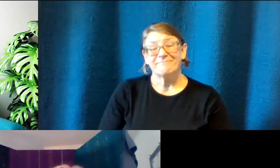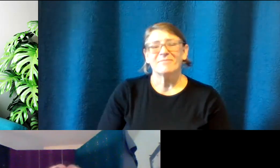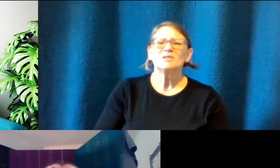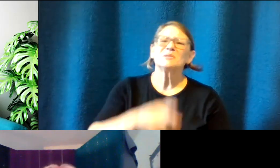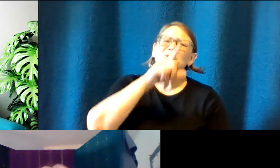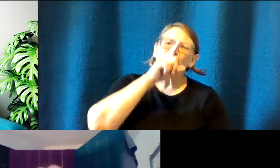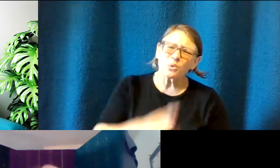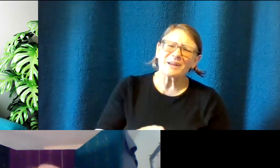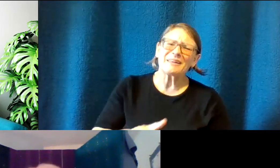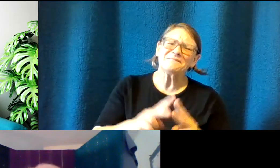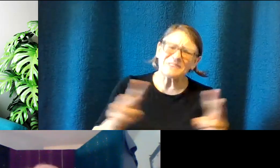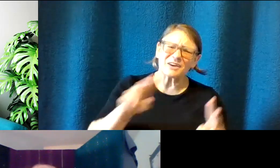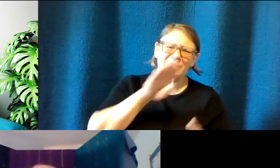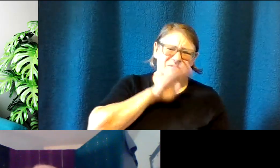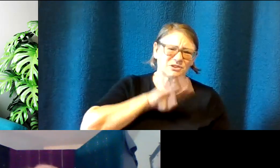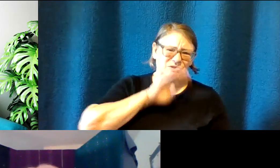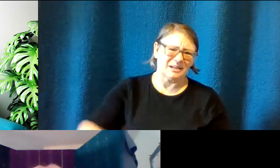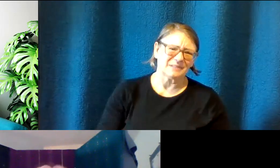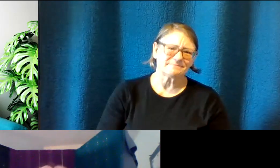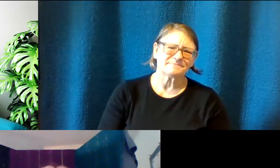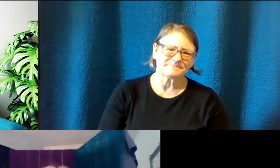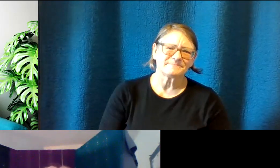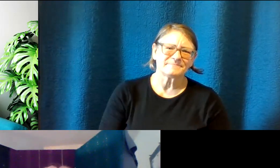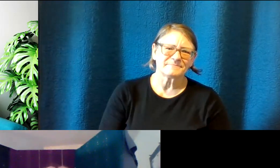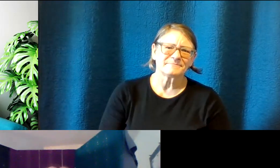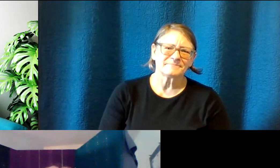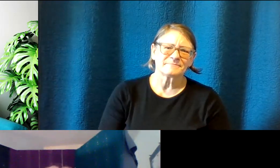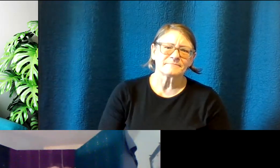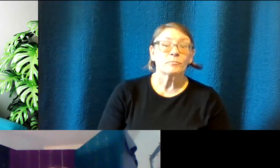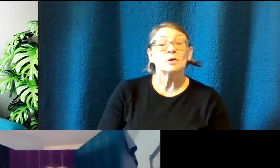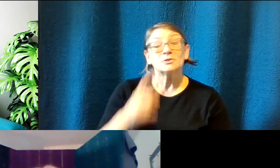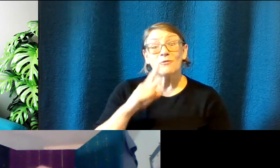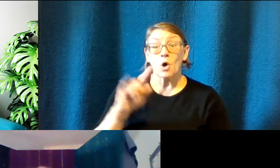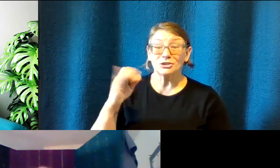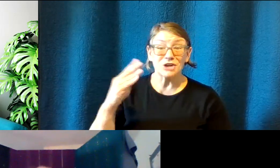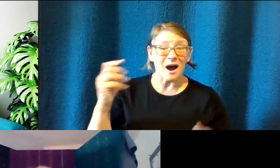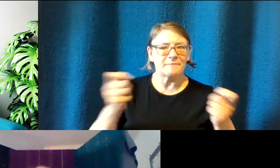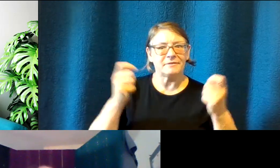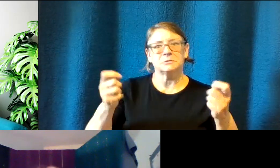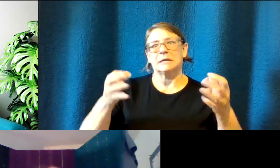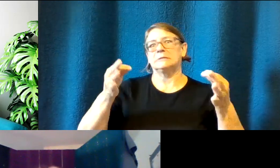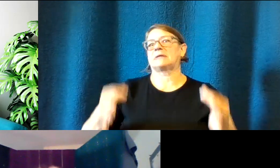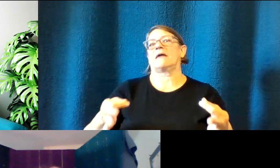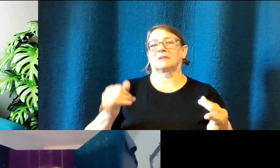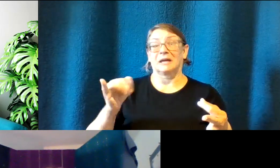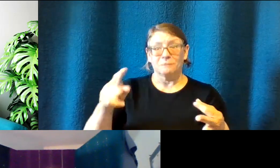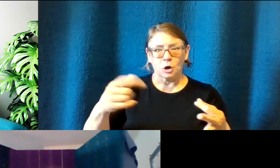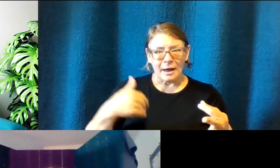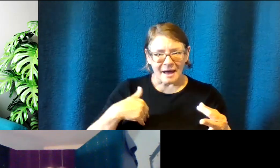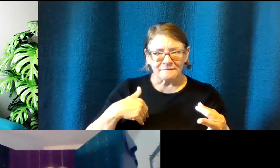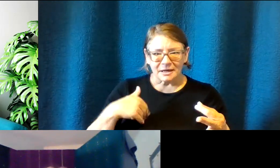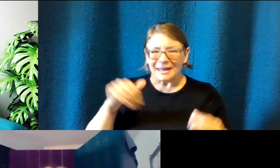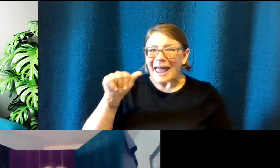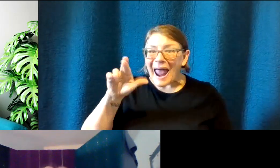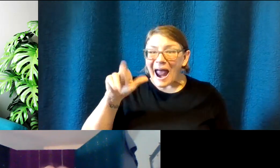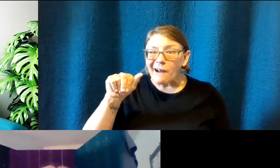it's very frustrating, you know, but so for job fairs, definitely, if they're doing a job fair, Aramark, like,